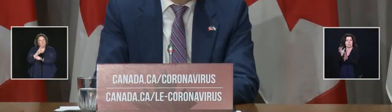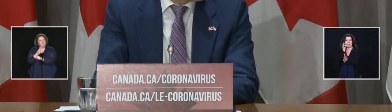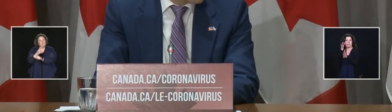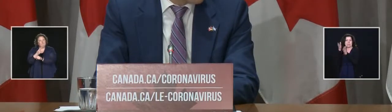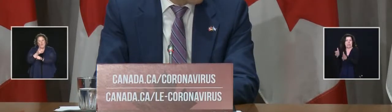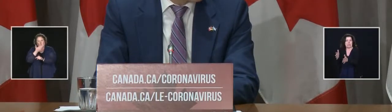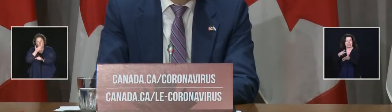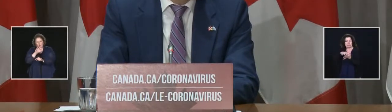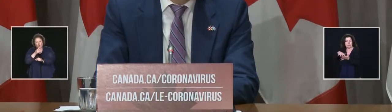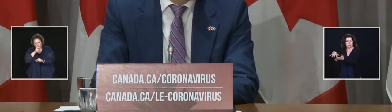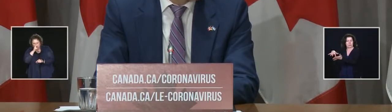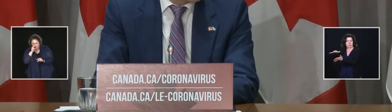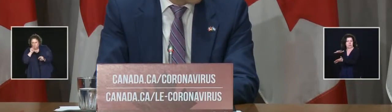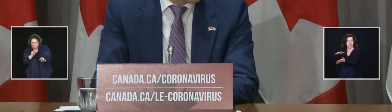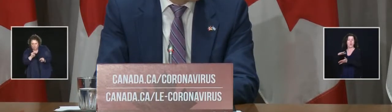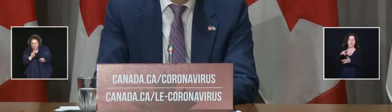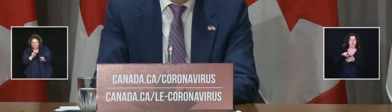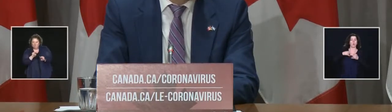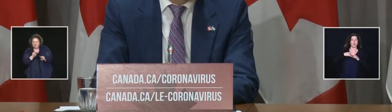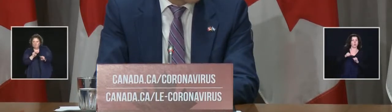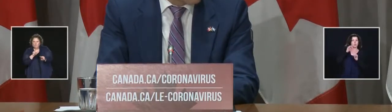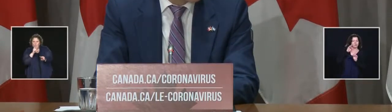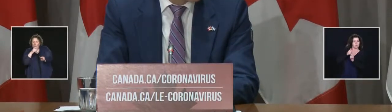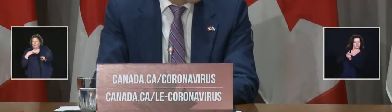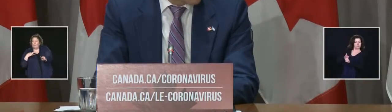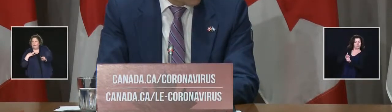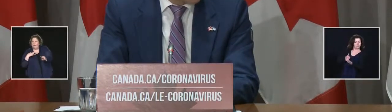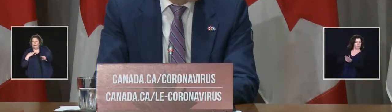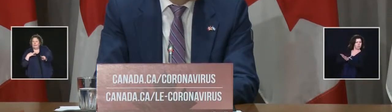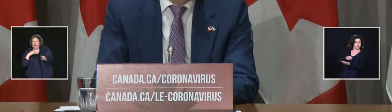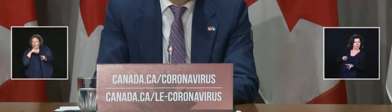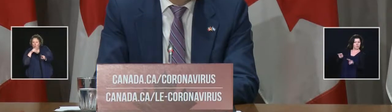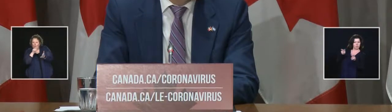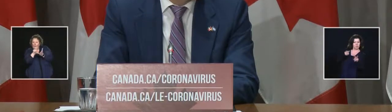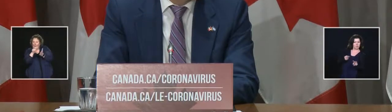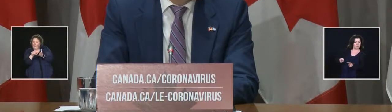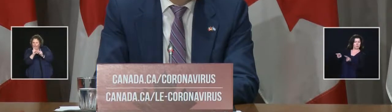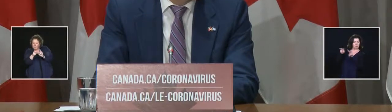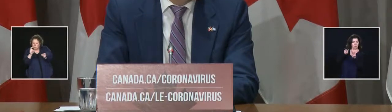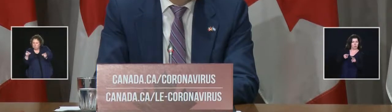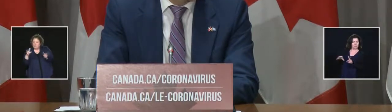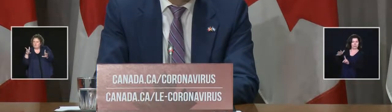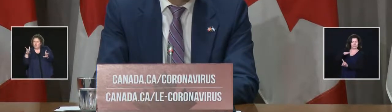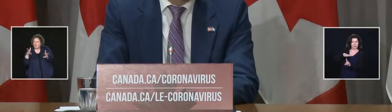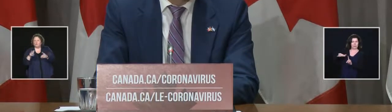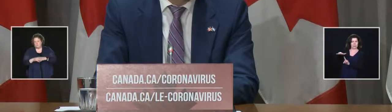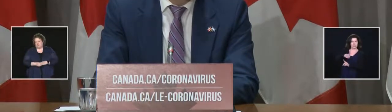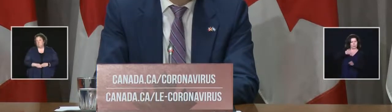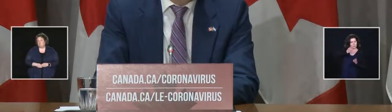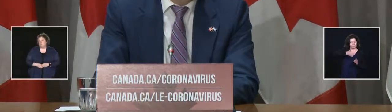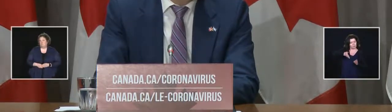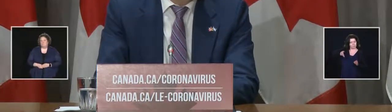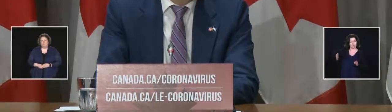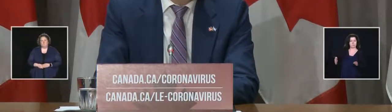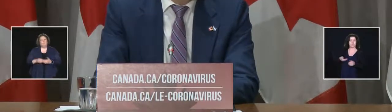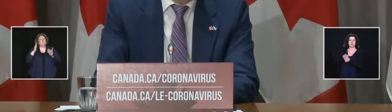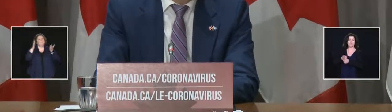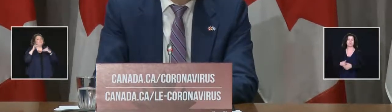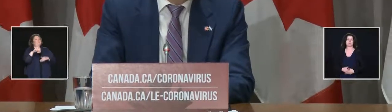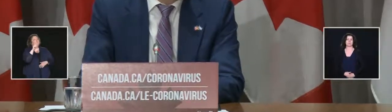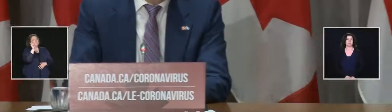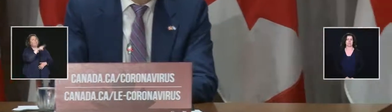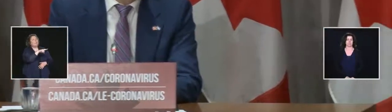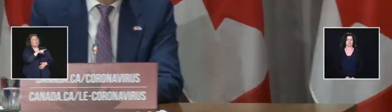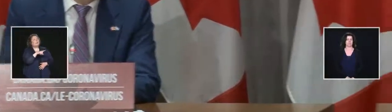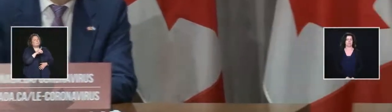that we have said would be required in delivering rigueur. And I'd just like to add one more figure that you didn't